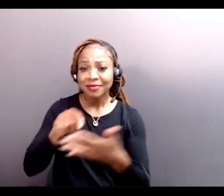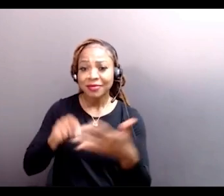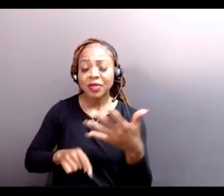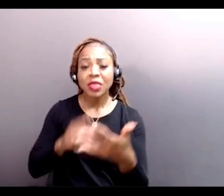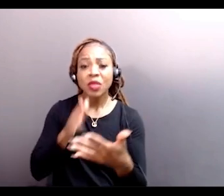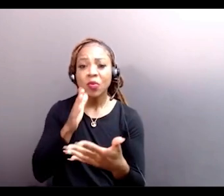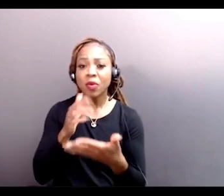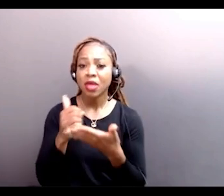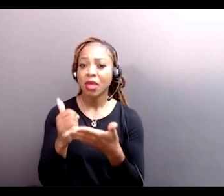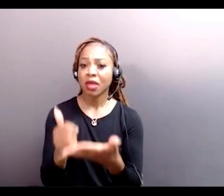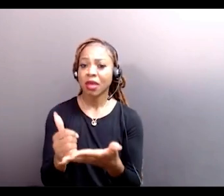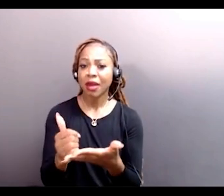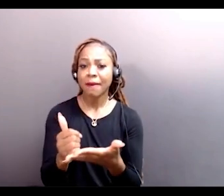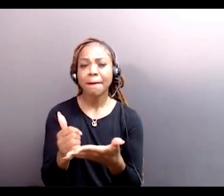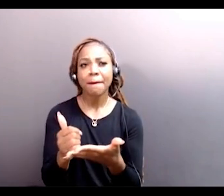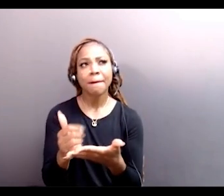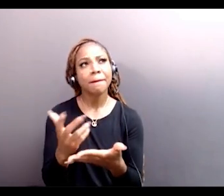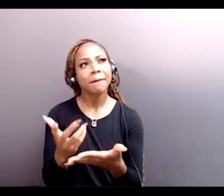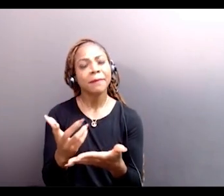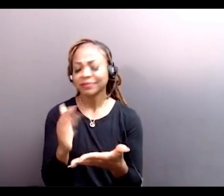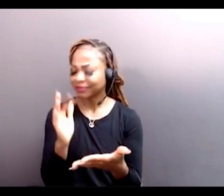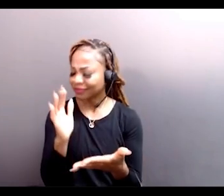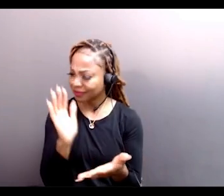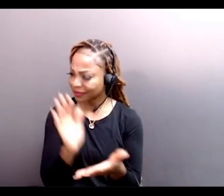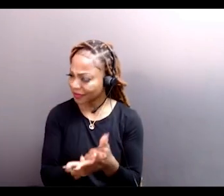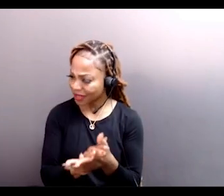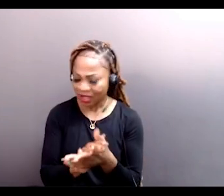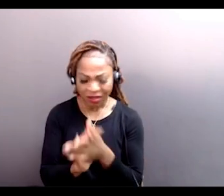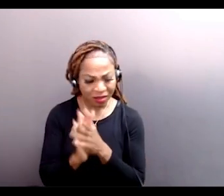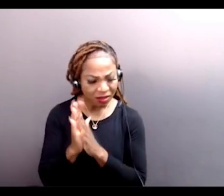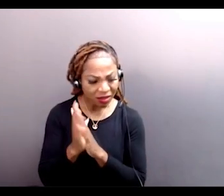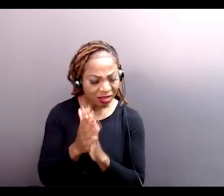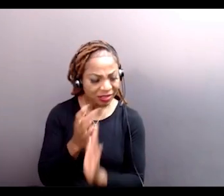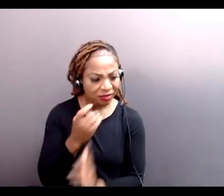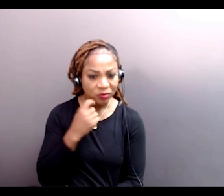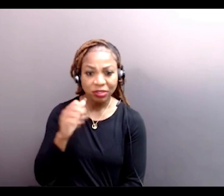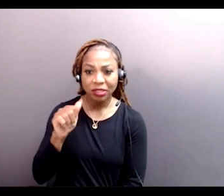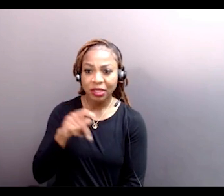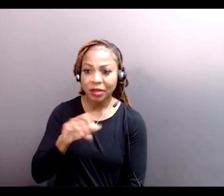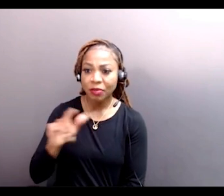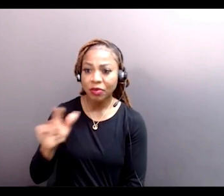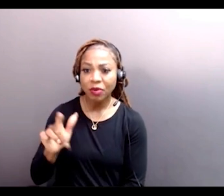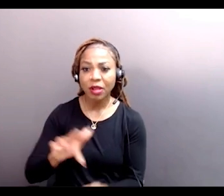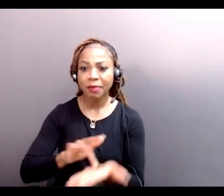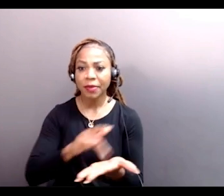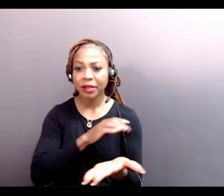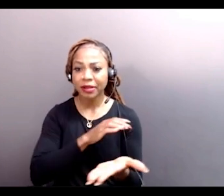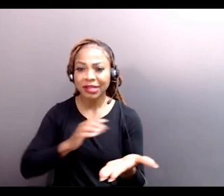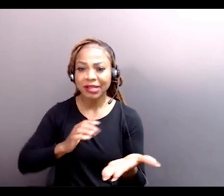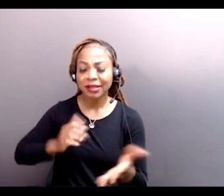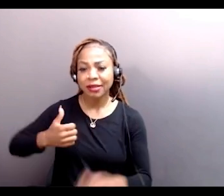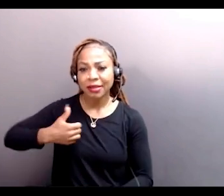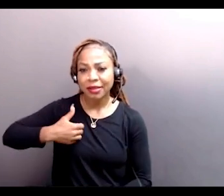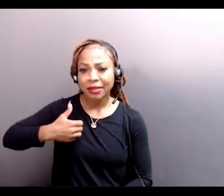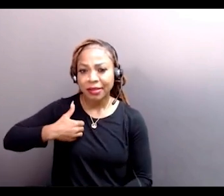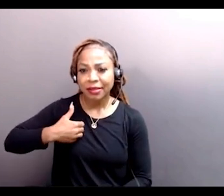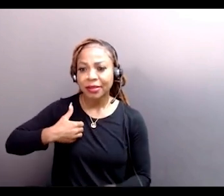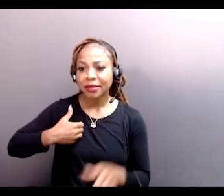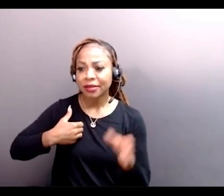So this past, April, the Medical Council of